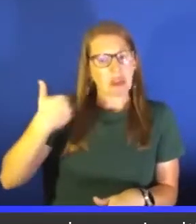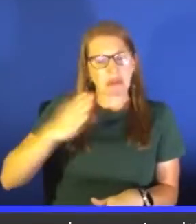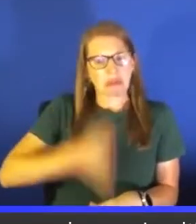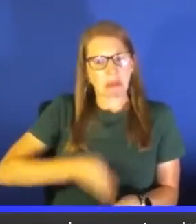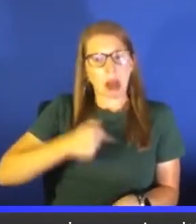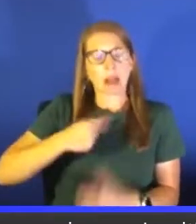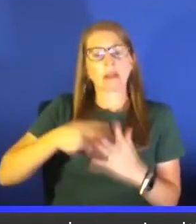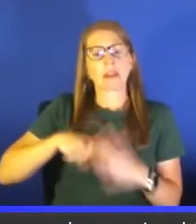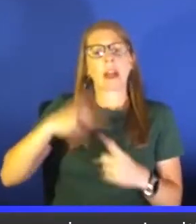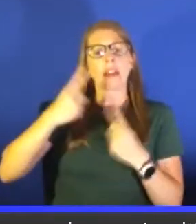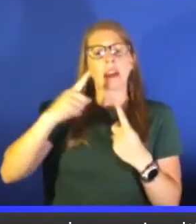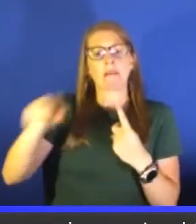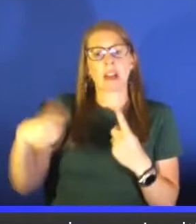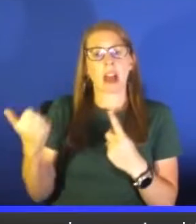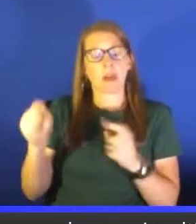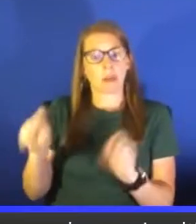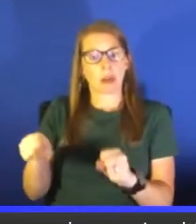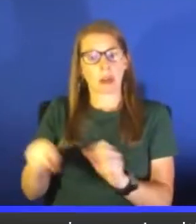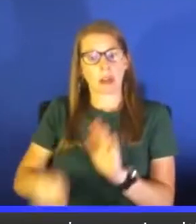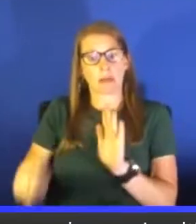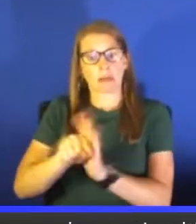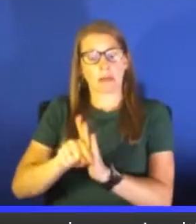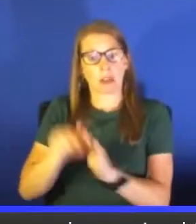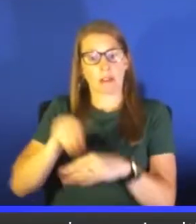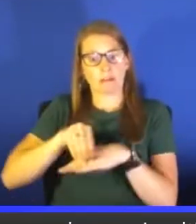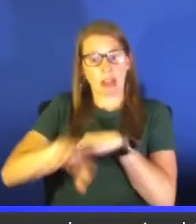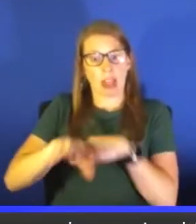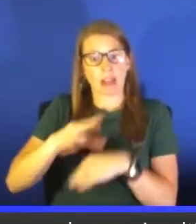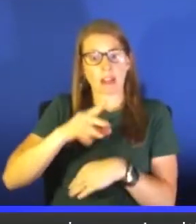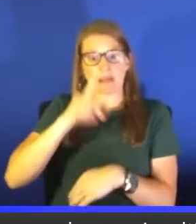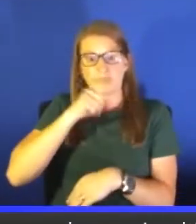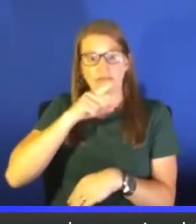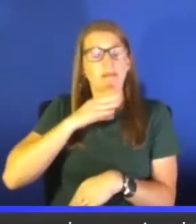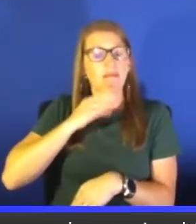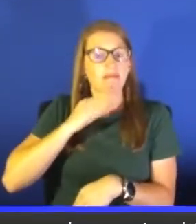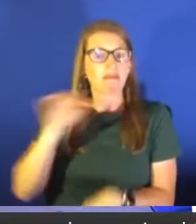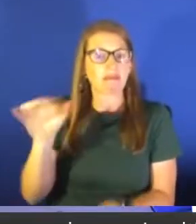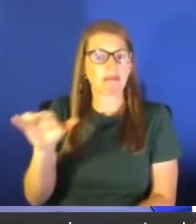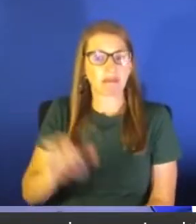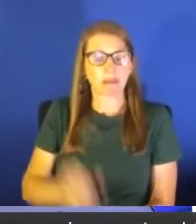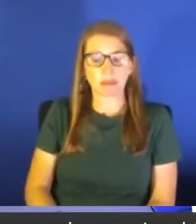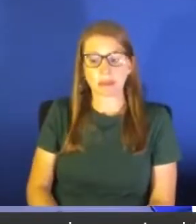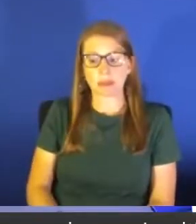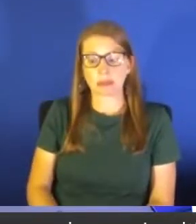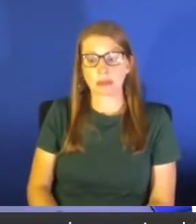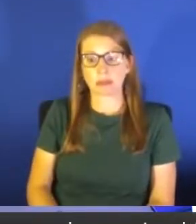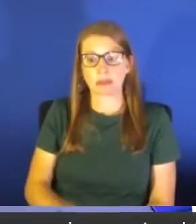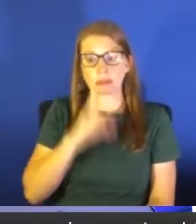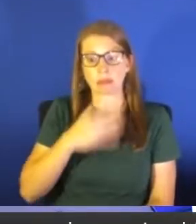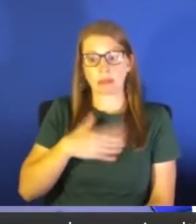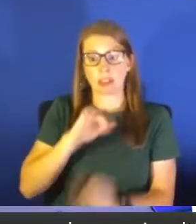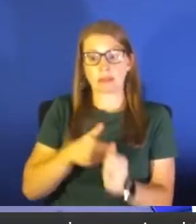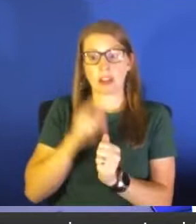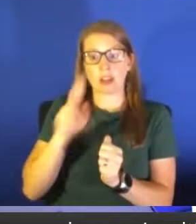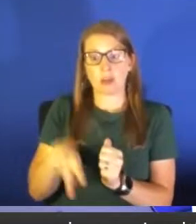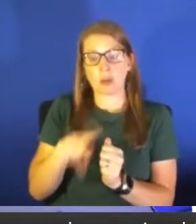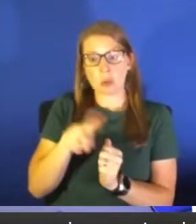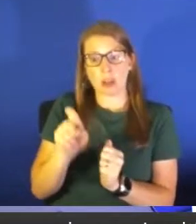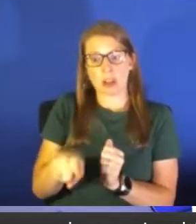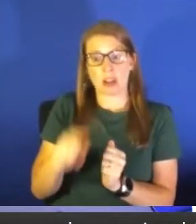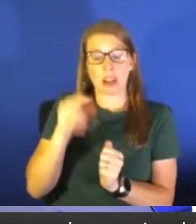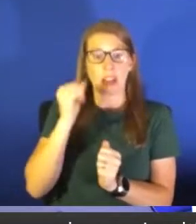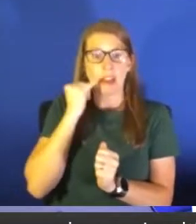some of the other potential negative effects of these artificial sweeteners is concerning. And I think my follow-up question is, so what if my body doesn't